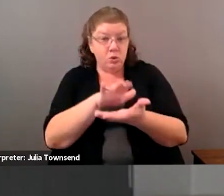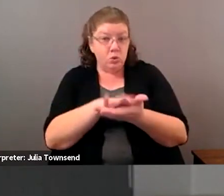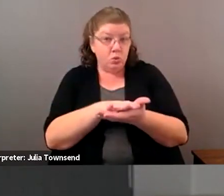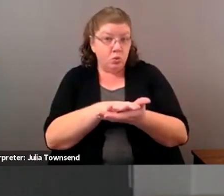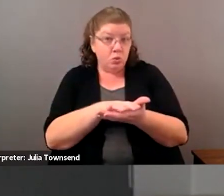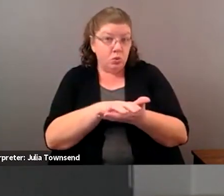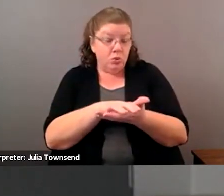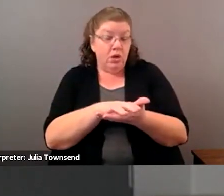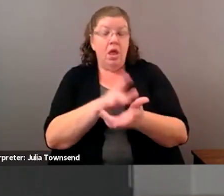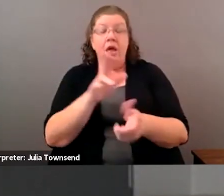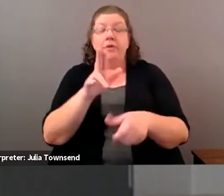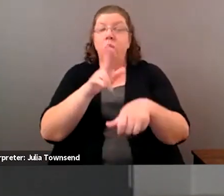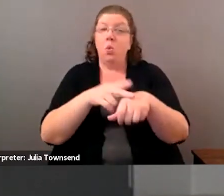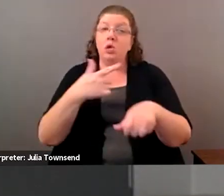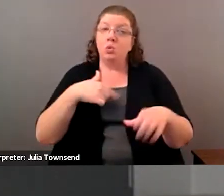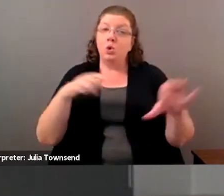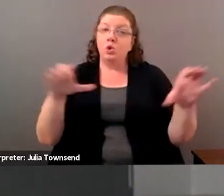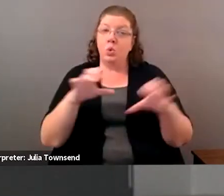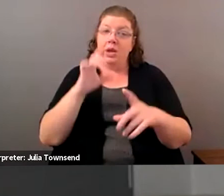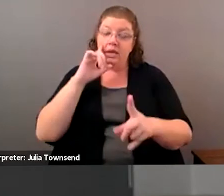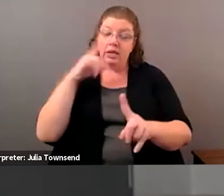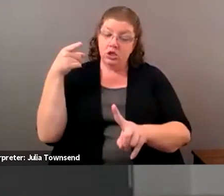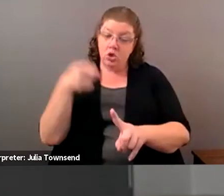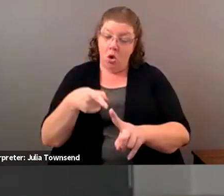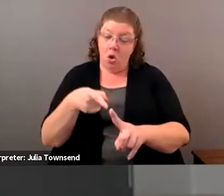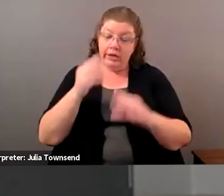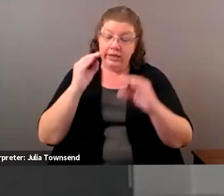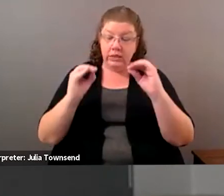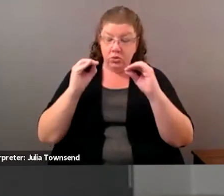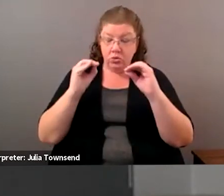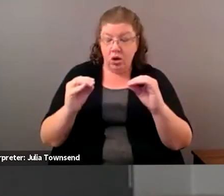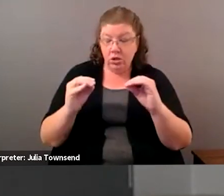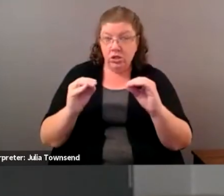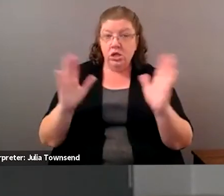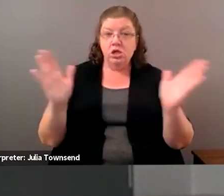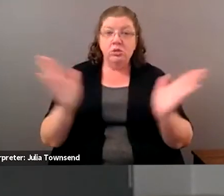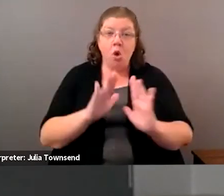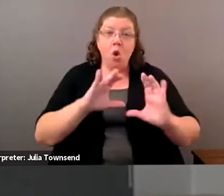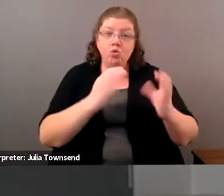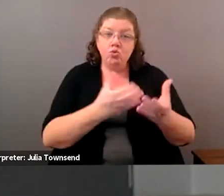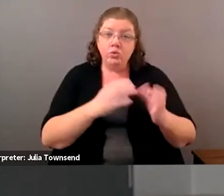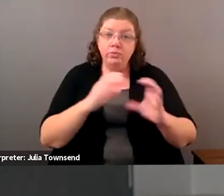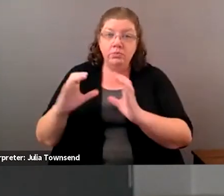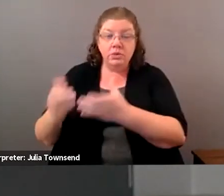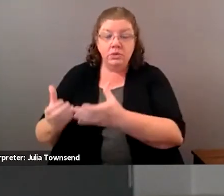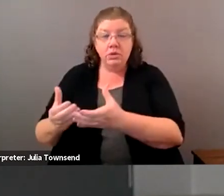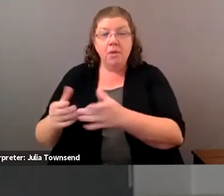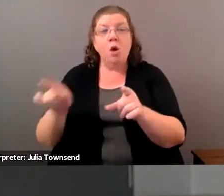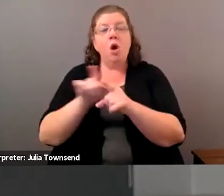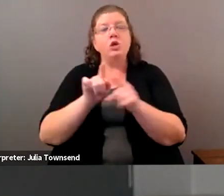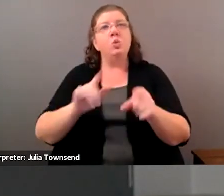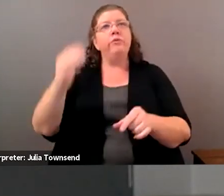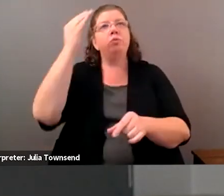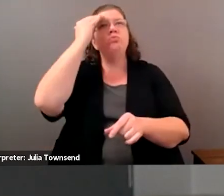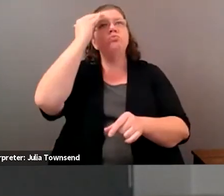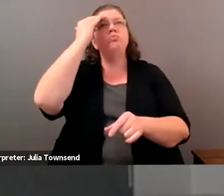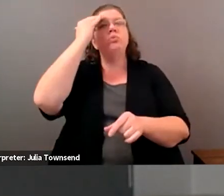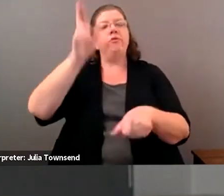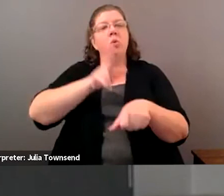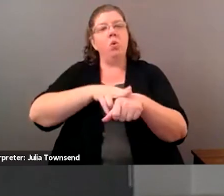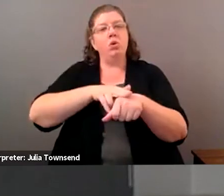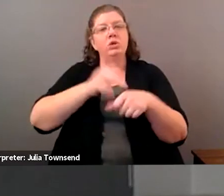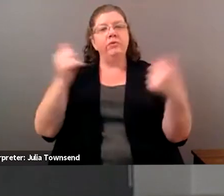of course, we are doing this targeted instruction in small groups that we also have to be very mindful, of course, of all the